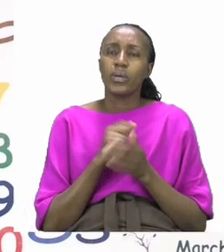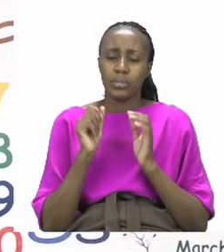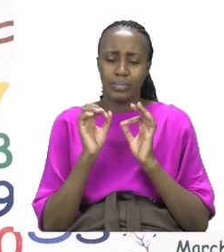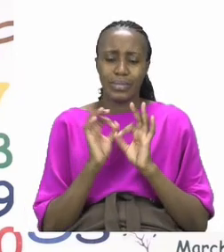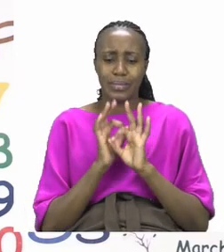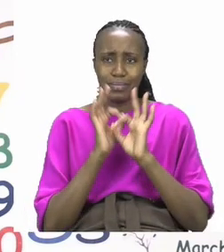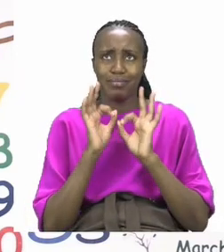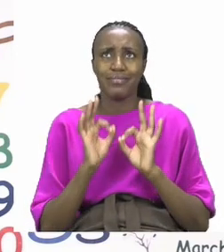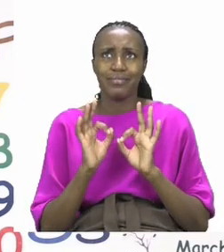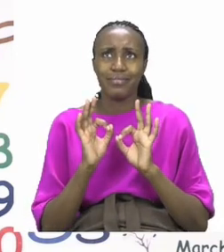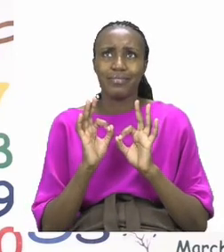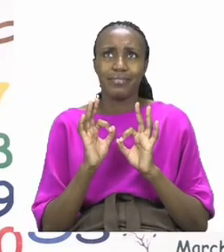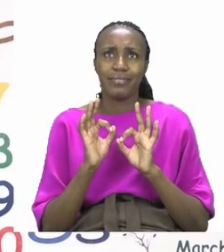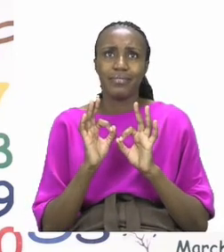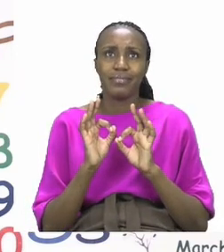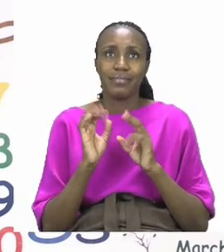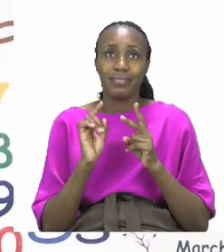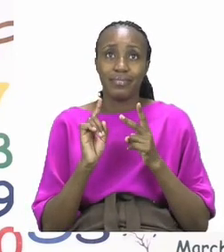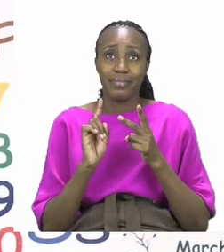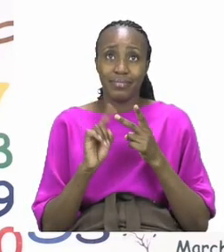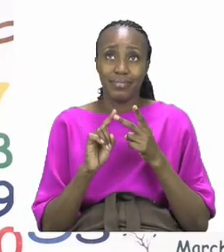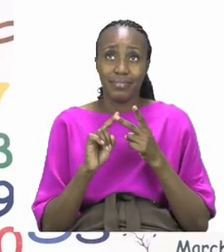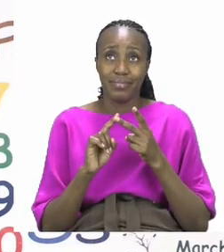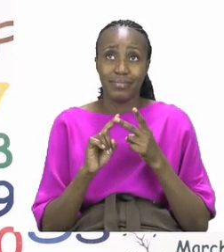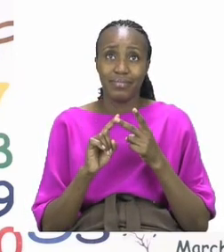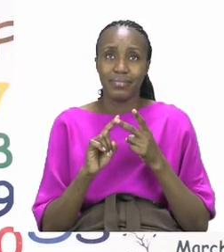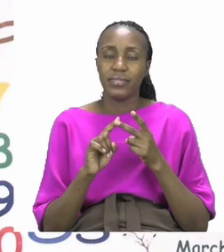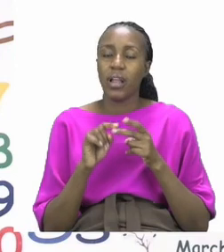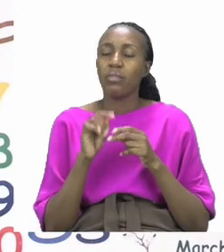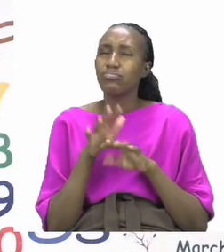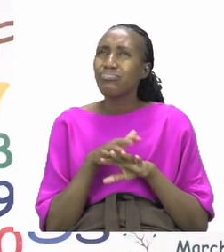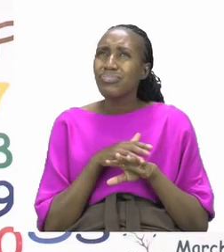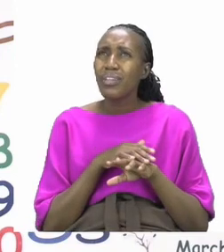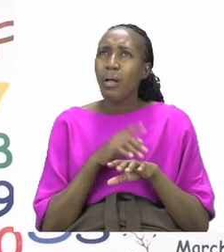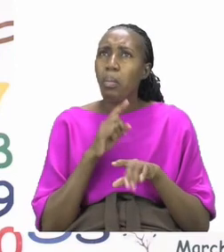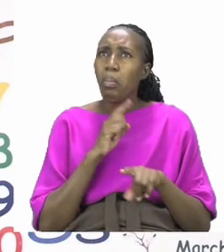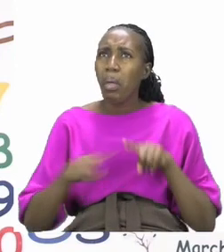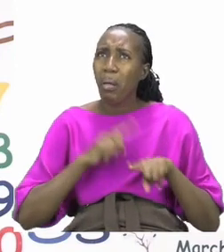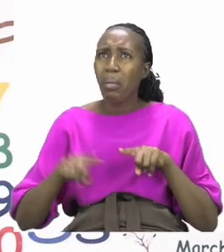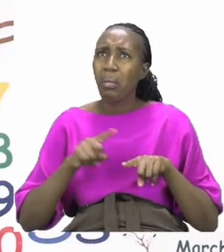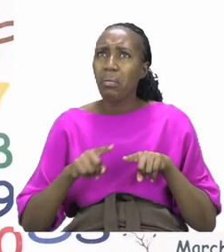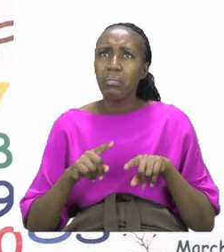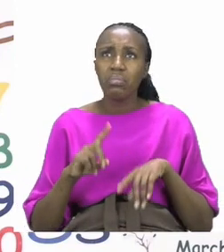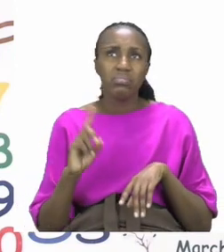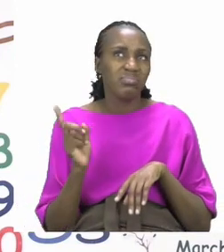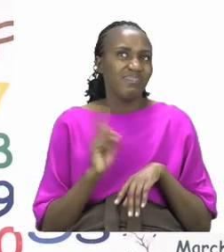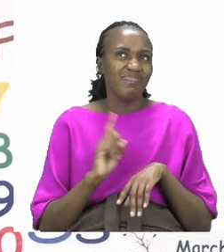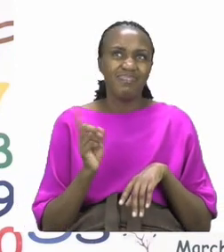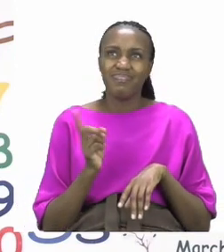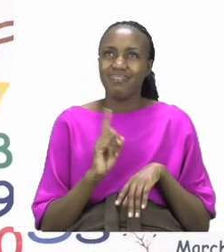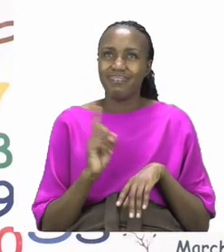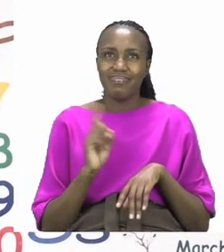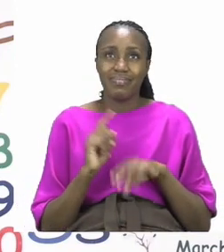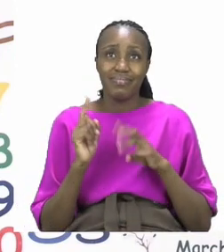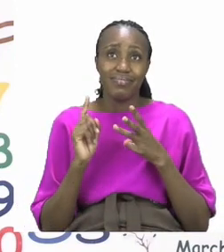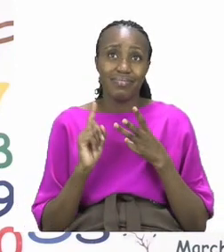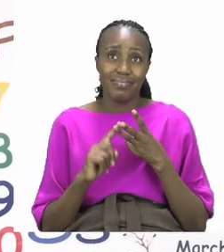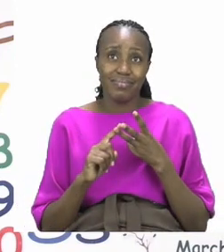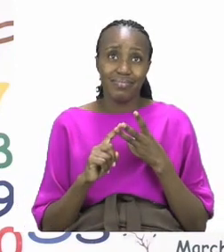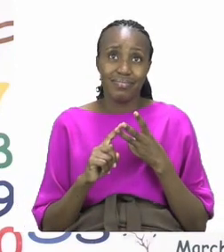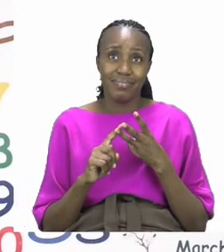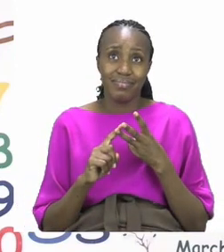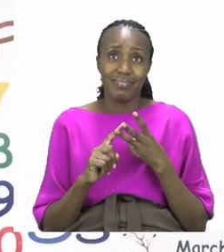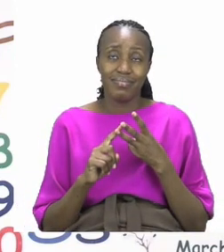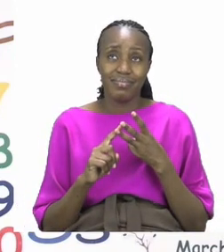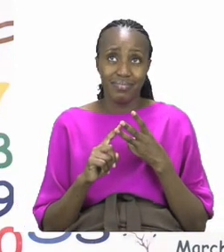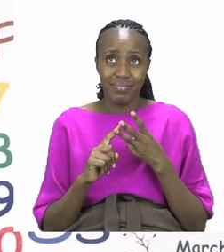The second one is to take your time. You should not rush when you are tracing. And then the third one is to make sure